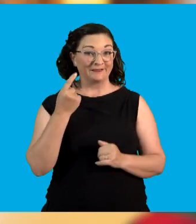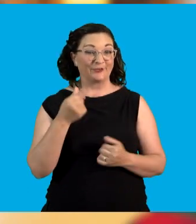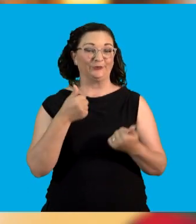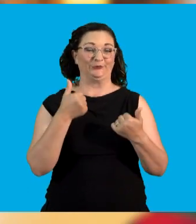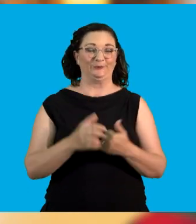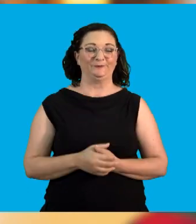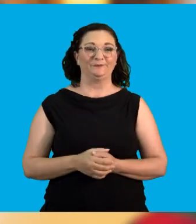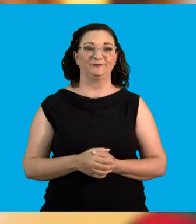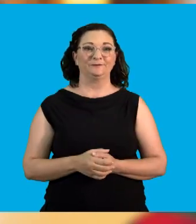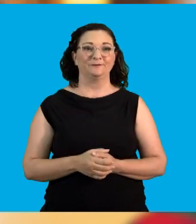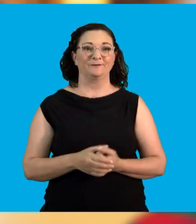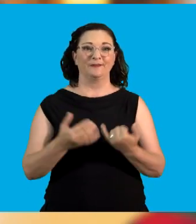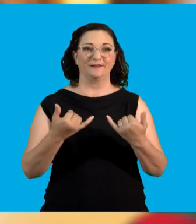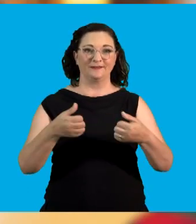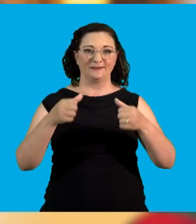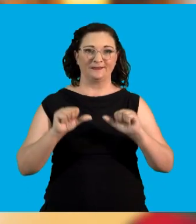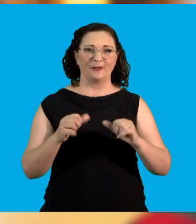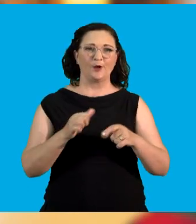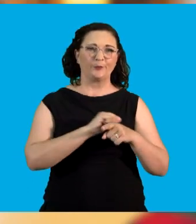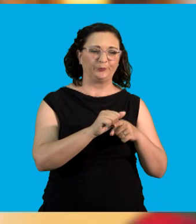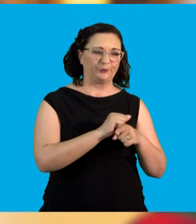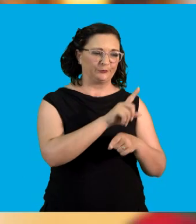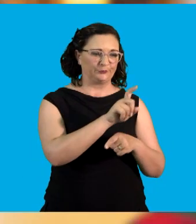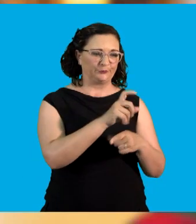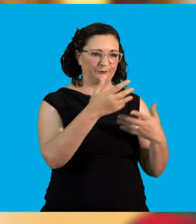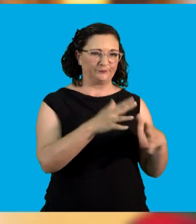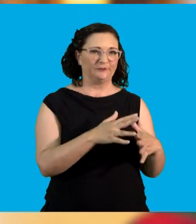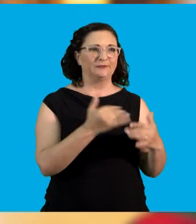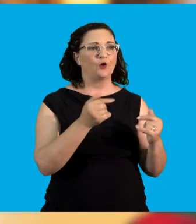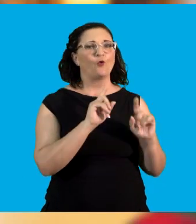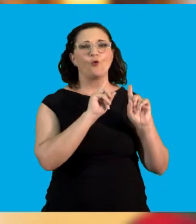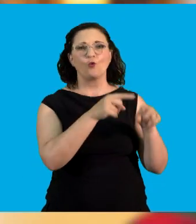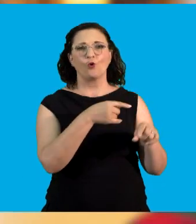there. Then, guys, we are done with the practice questions. Let us